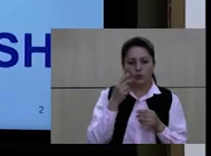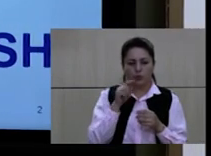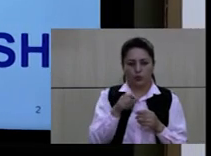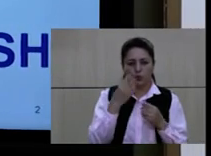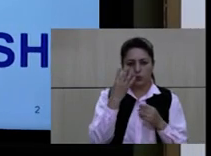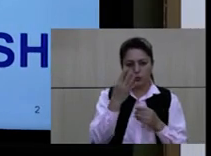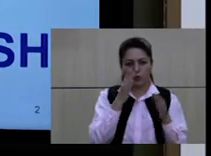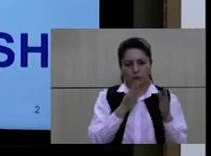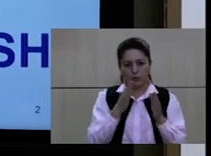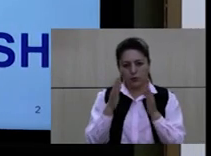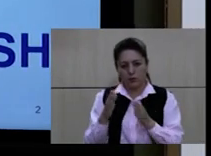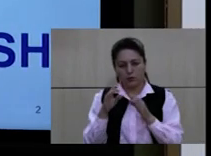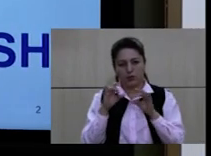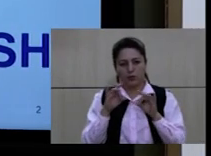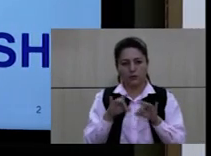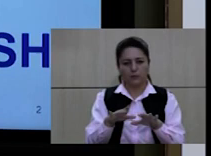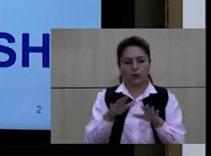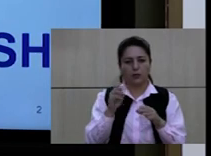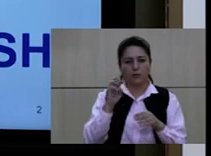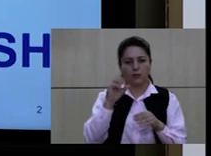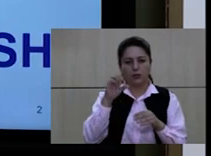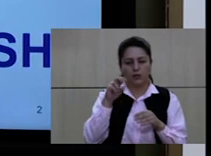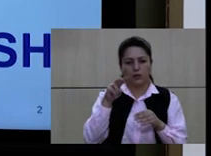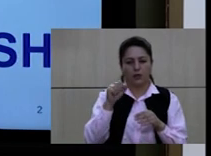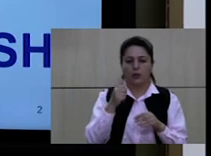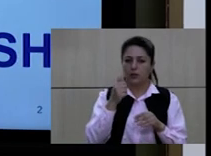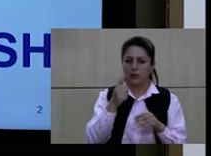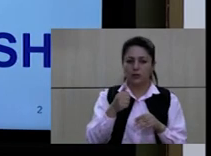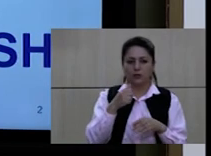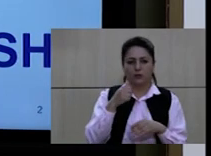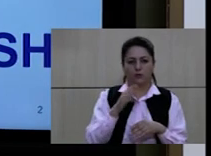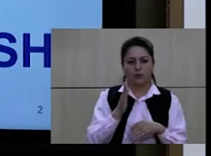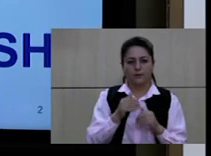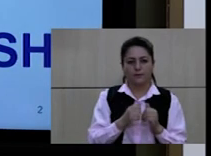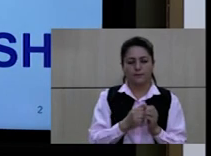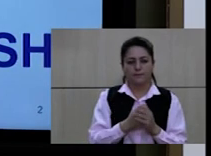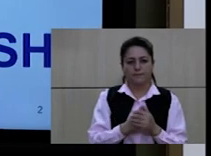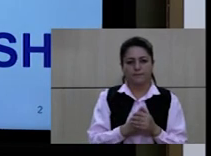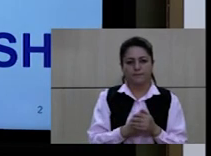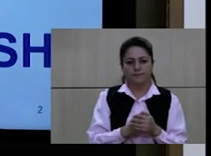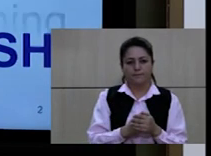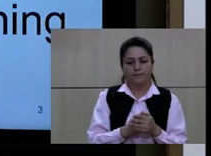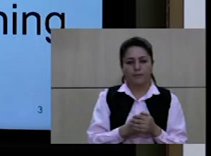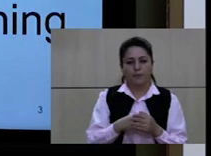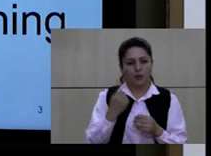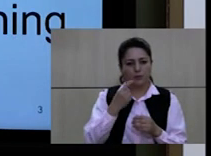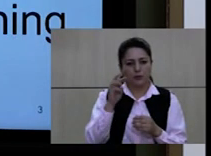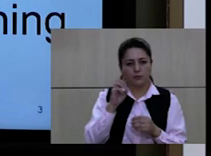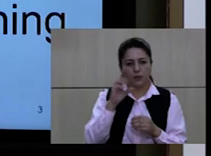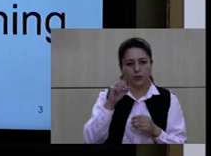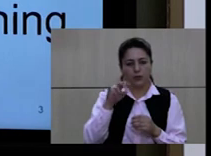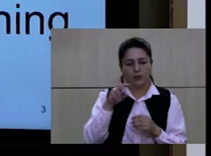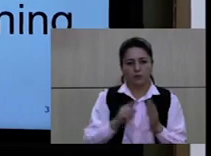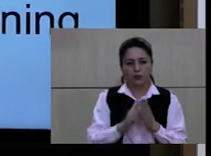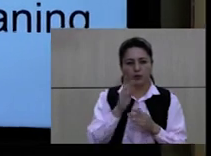yordamida yechilgan masala albatta ijobiy hal bo'ladi. Unday bo'lsa, 1-chi masalani